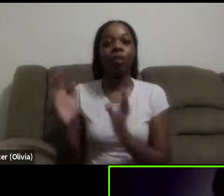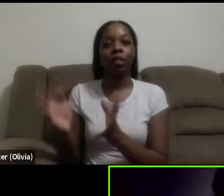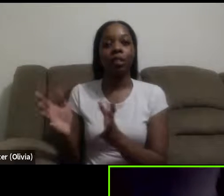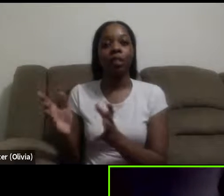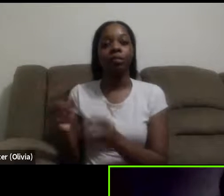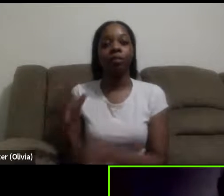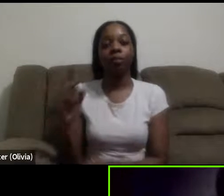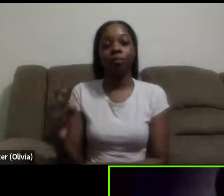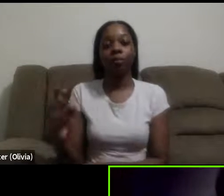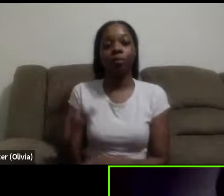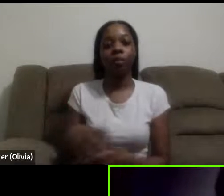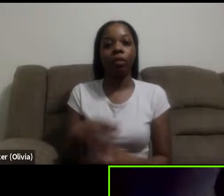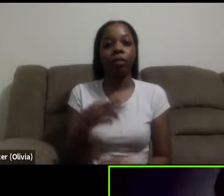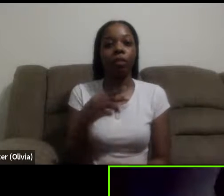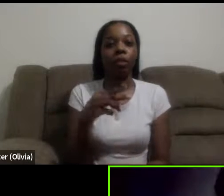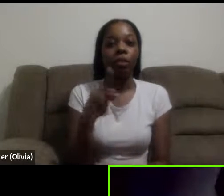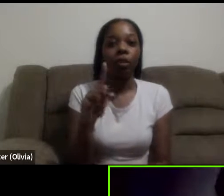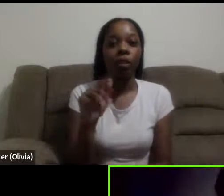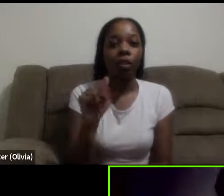Carmen.